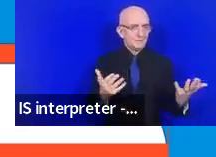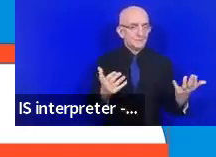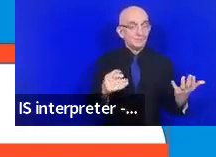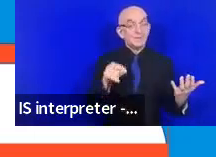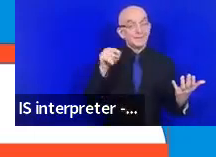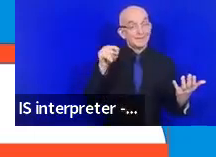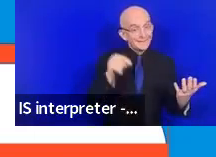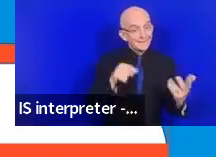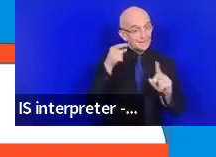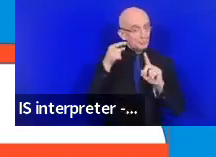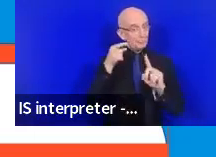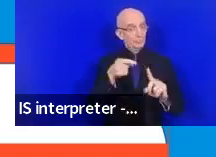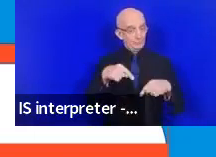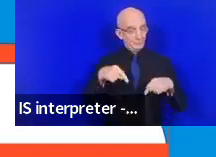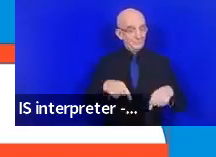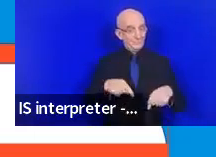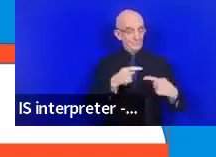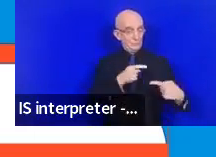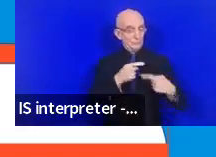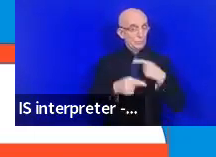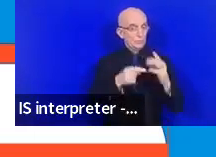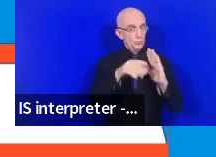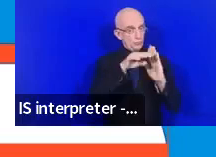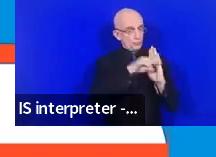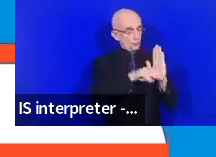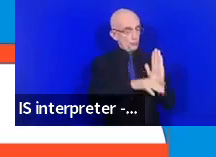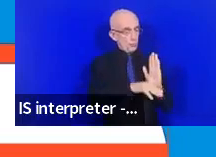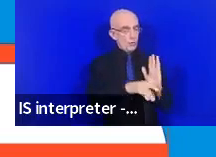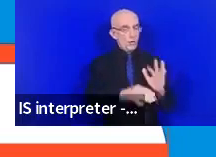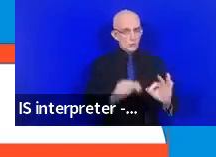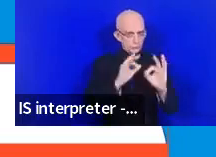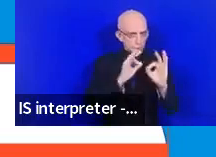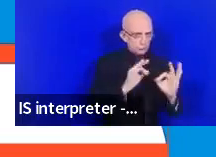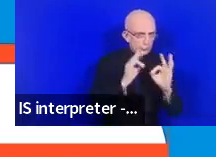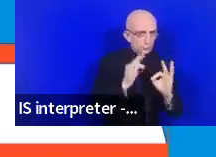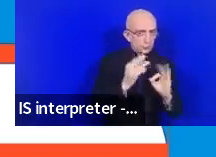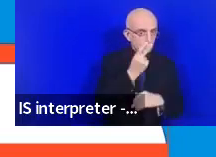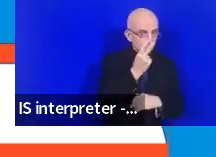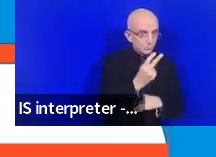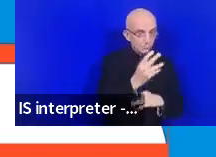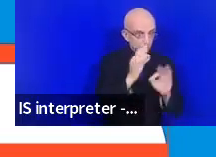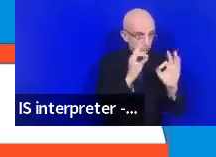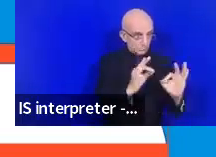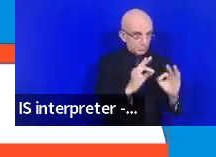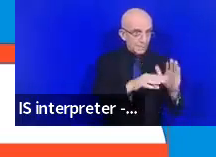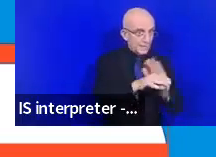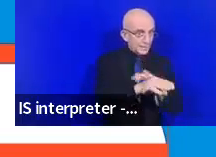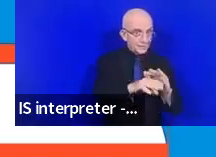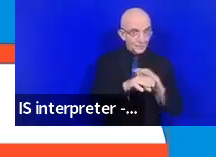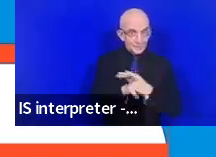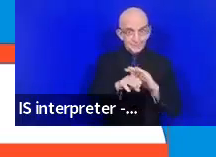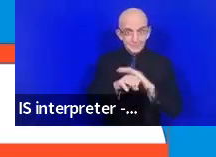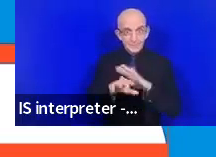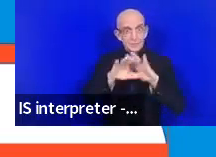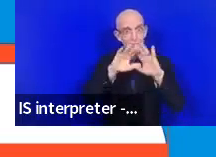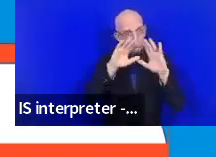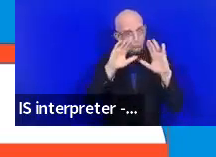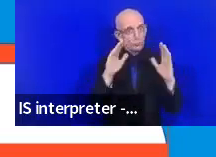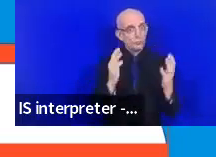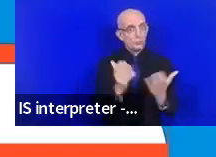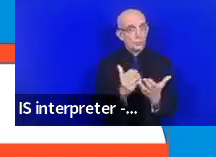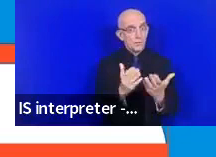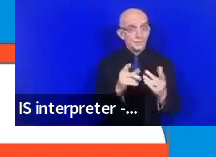the global and national spaces, wherever important discussions are made on gender equality.